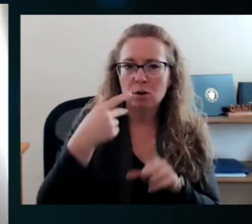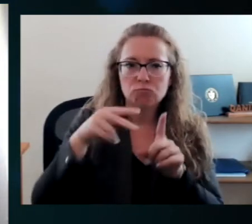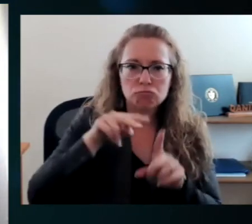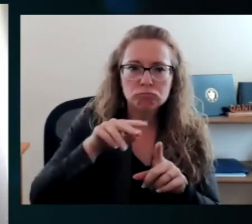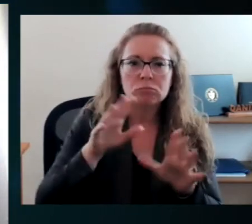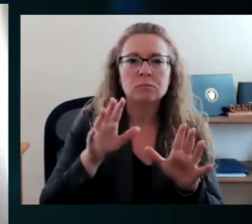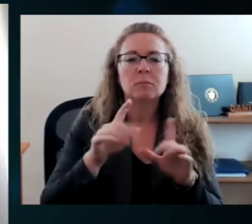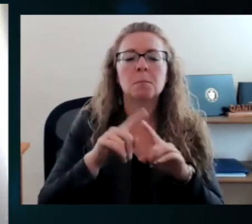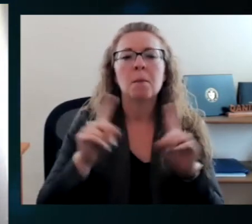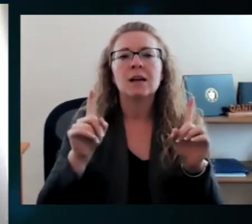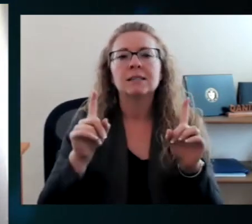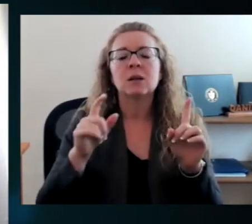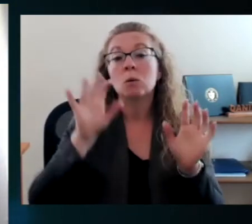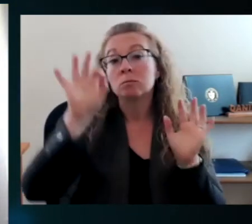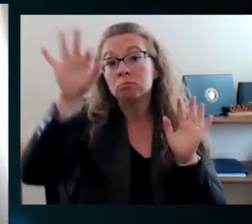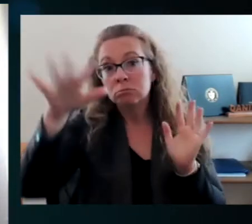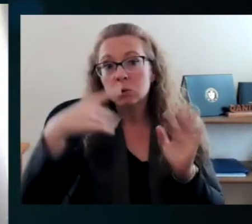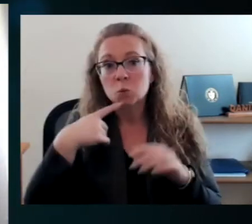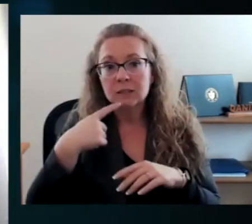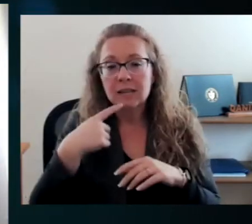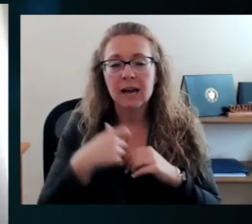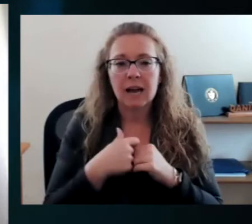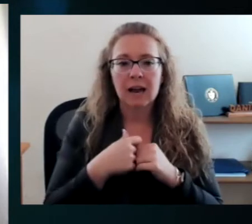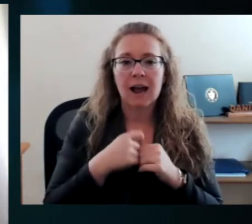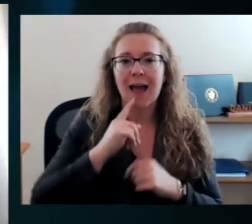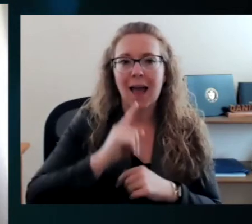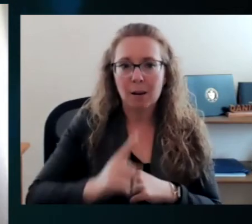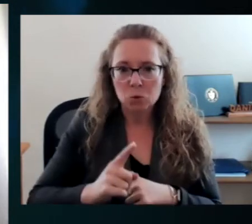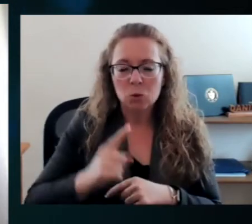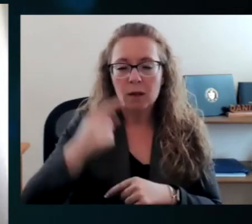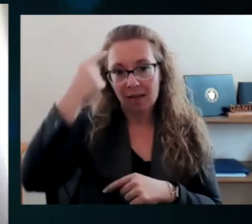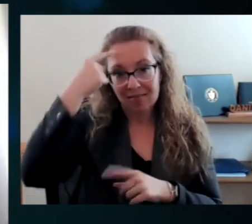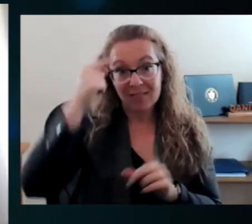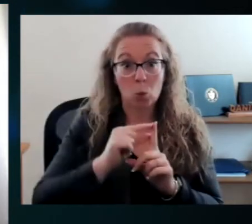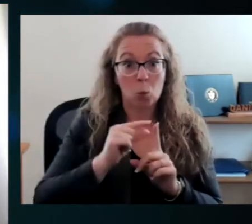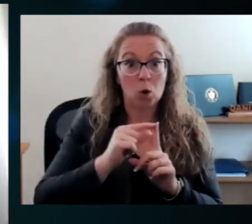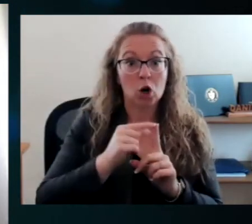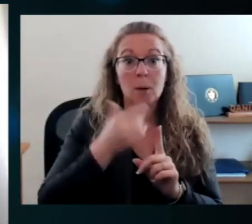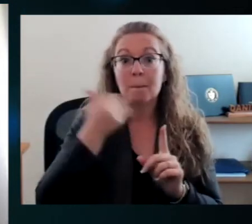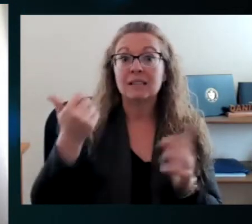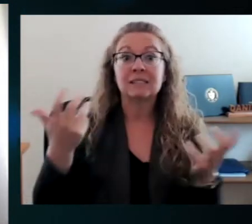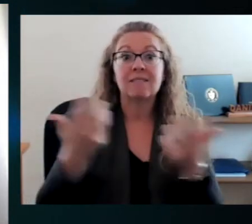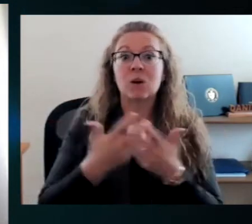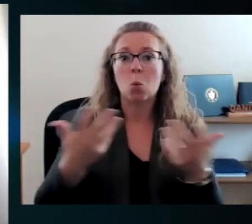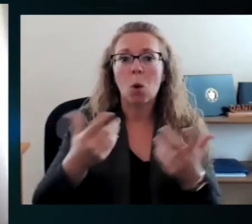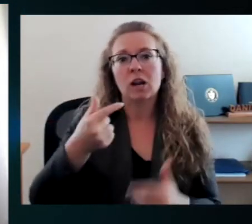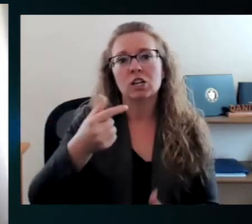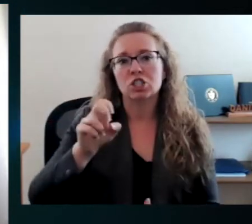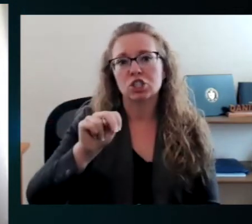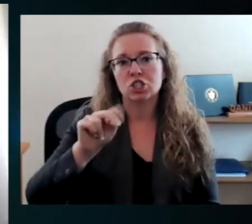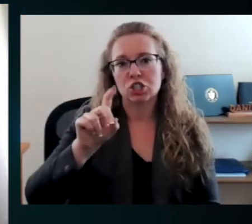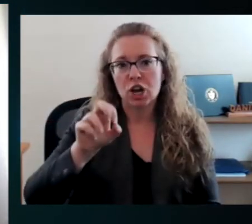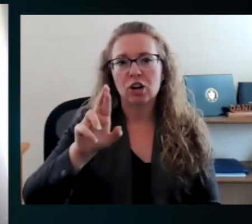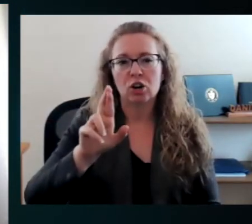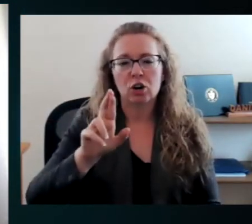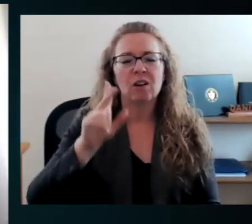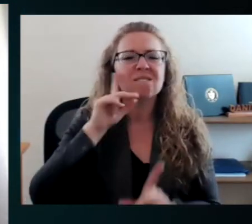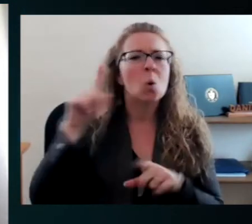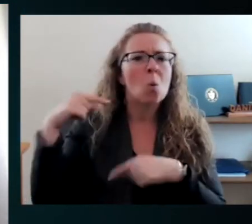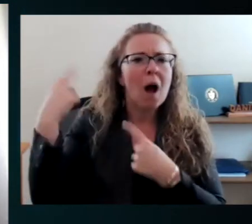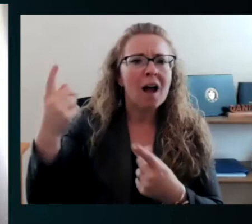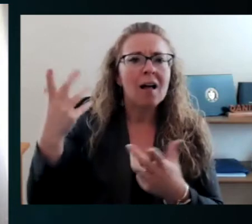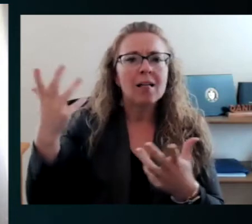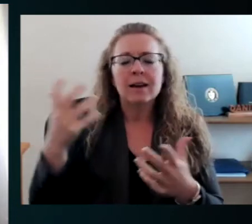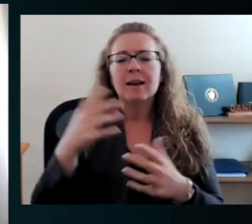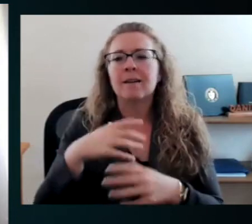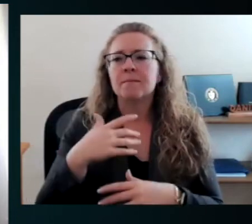wanted to say that I absolutely think gender is the better term. I think for a while there was kind of a notion that it